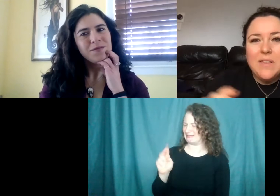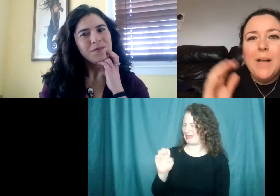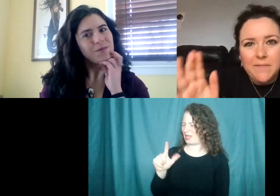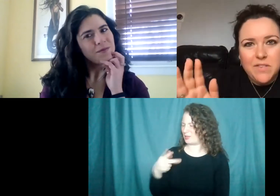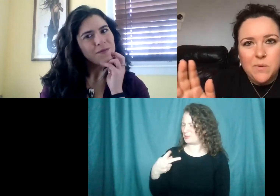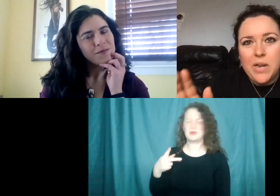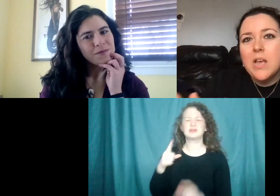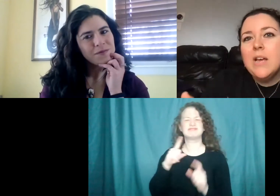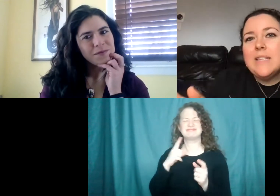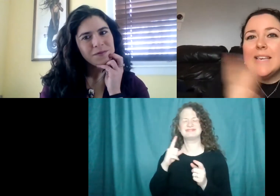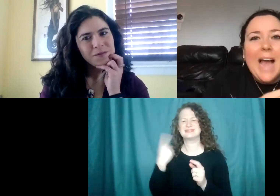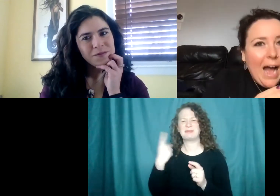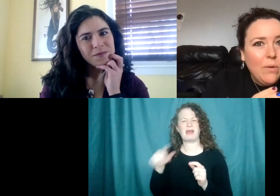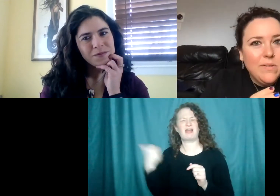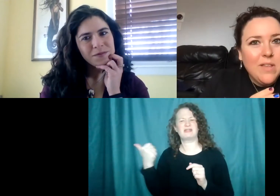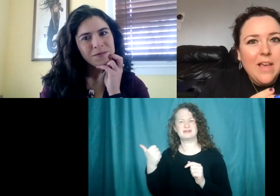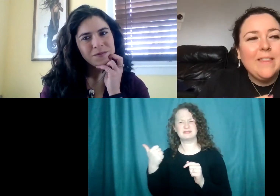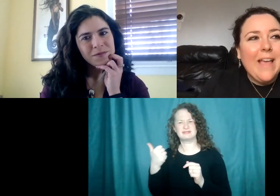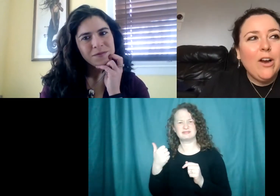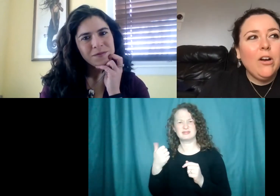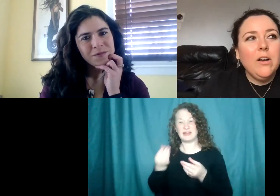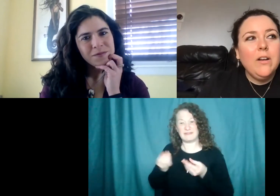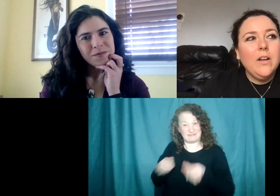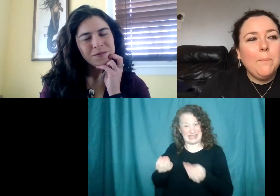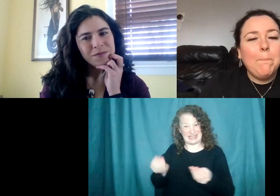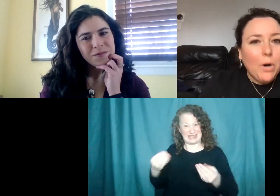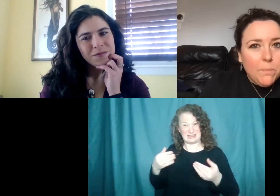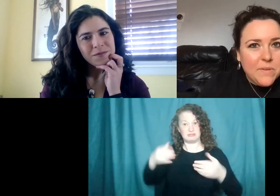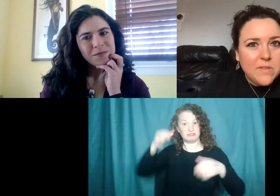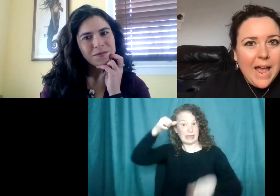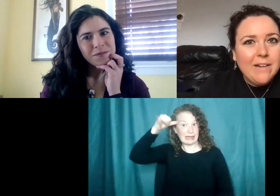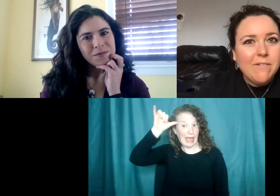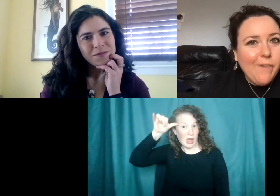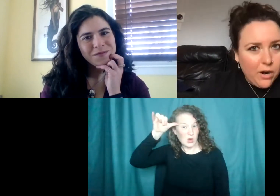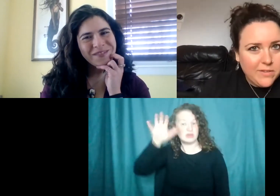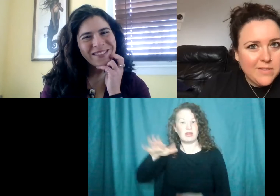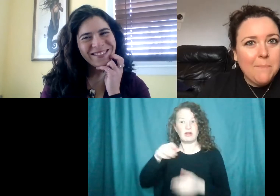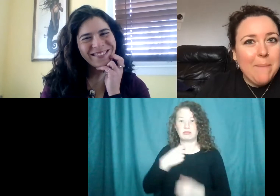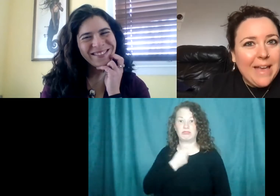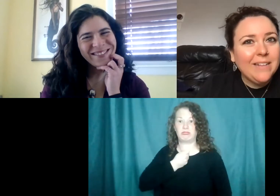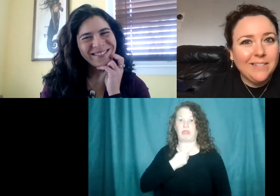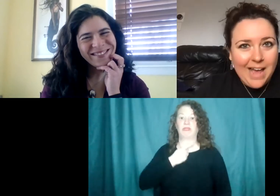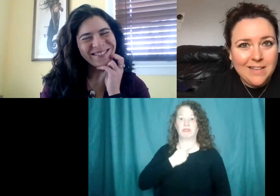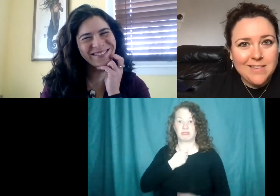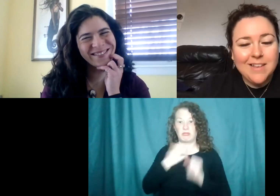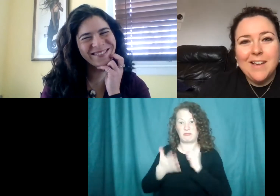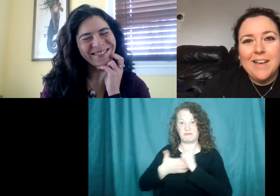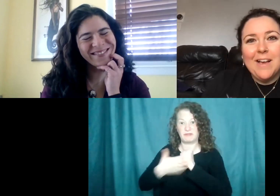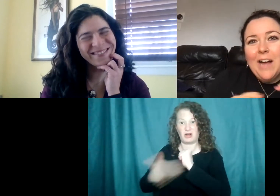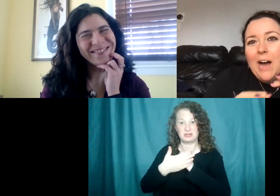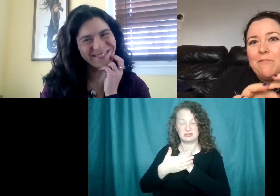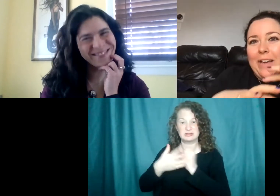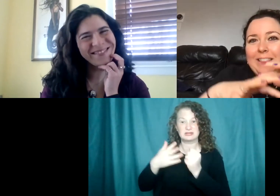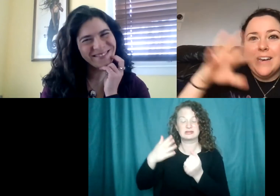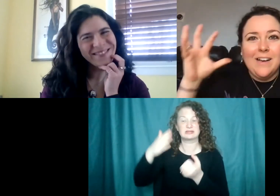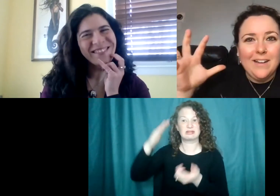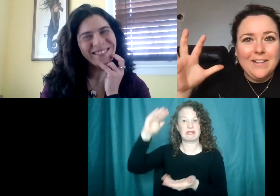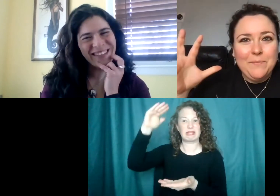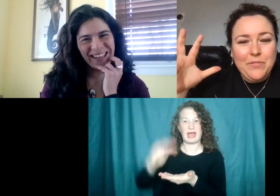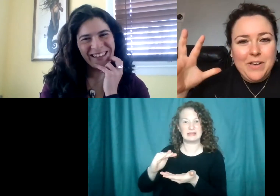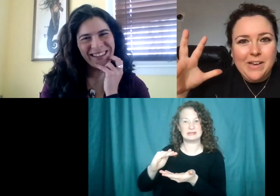kelp, but some kind of seaweed to cows, their burps and farts make less of